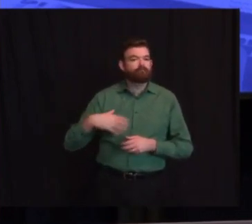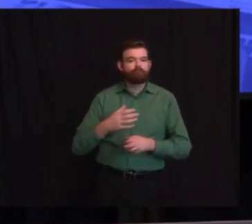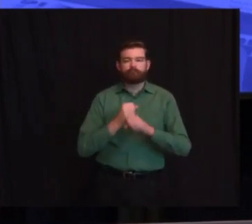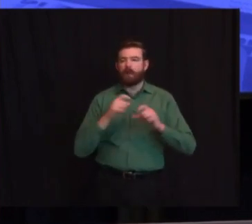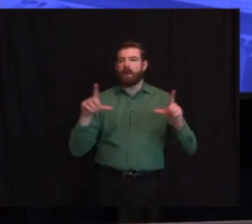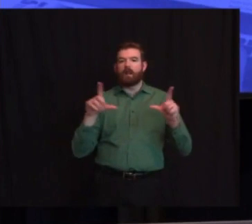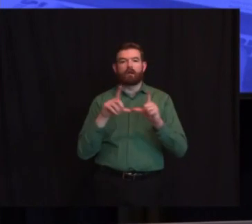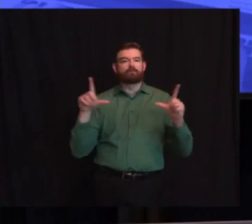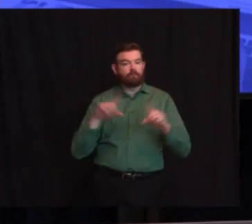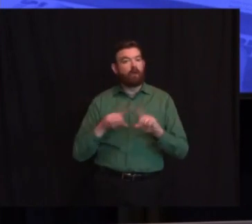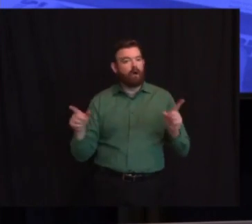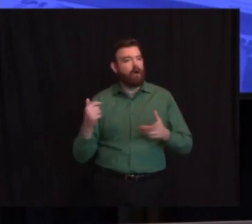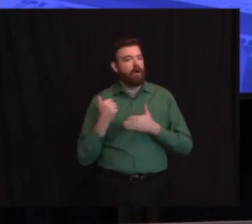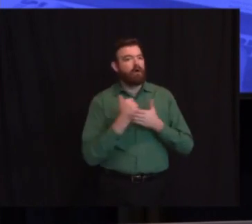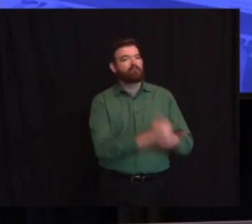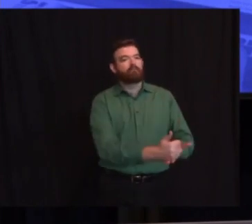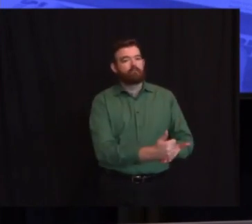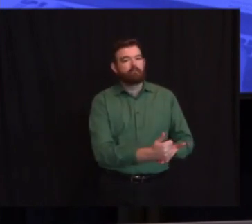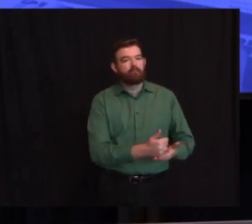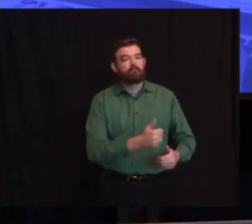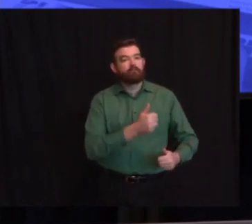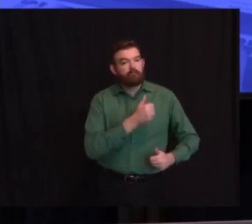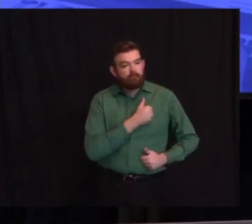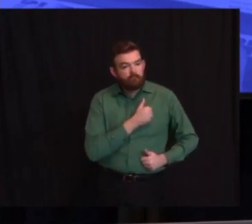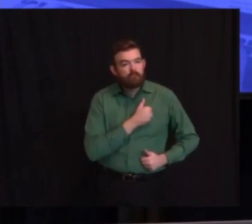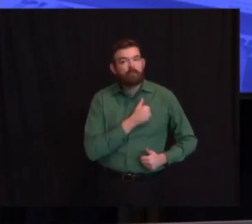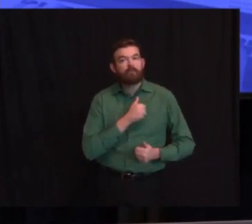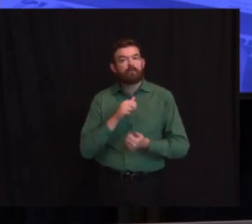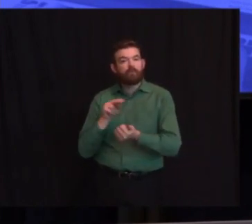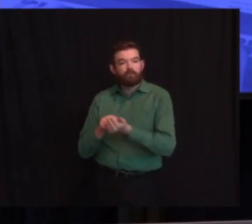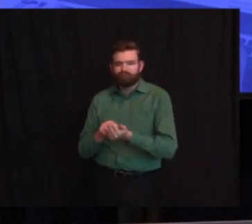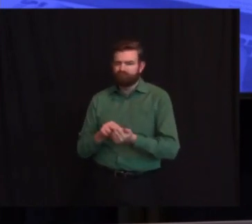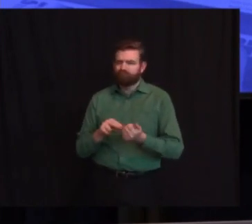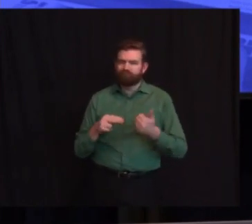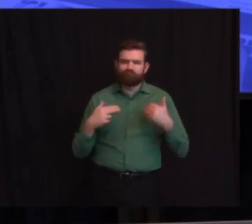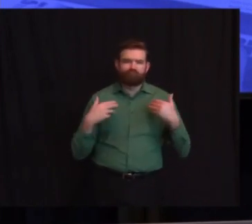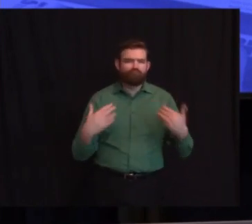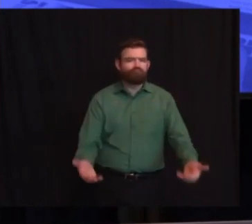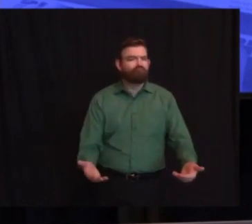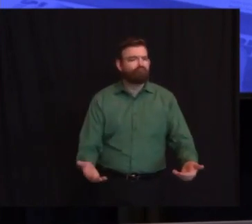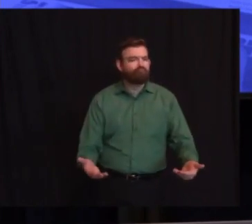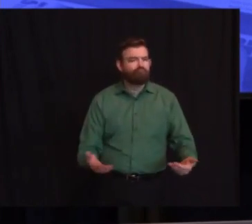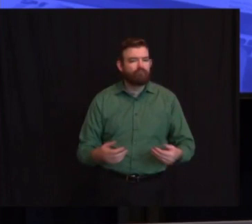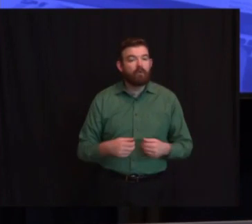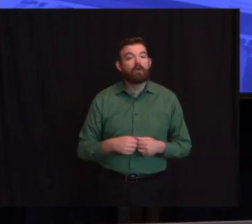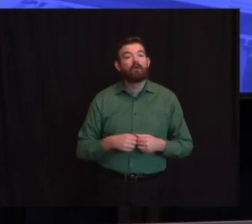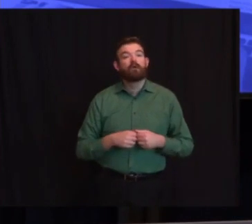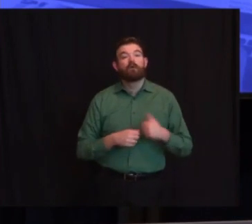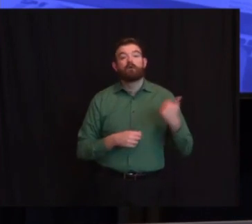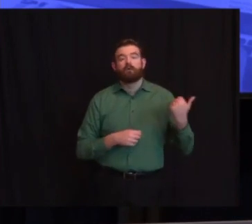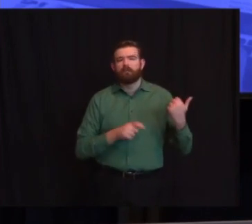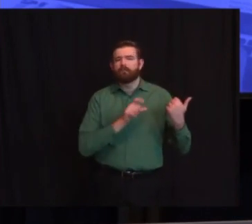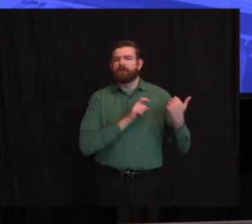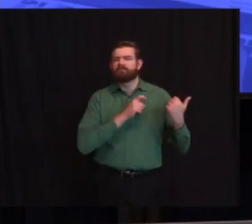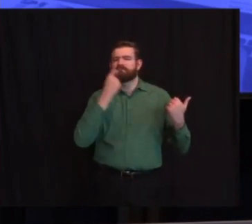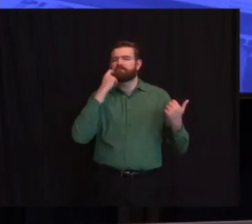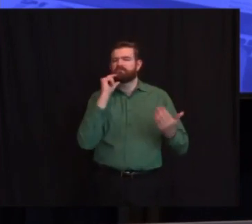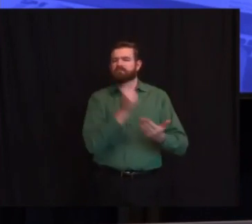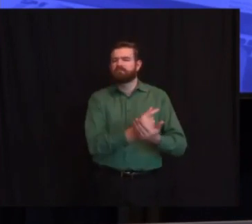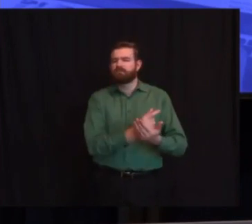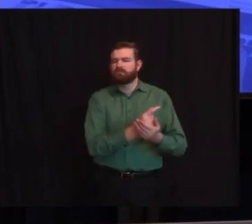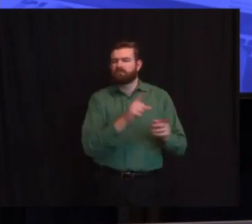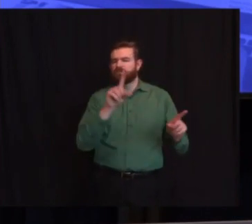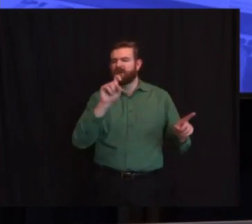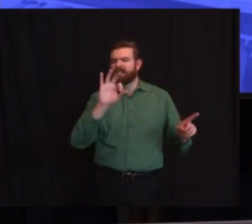and nurses get along, and our 196 recruits of our state police class that was in and postponed, they had the option